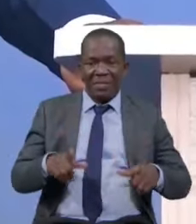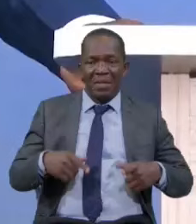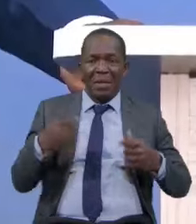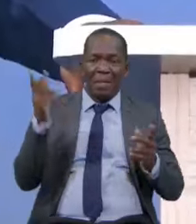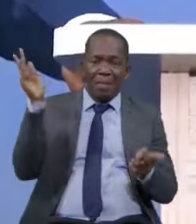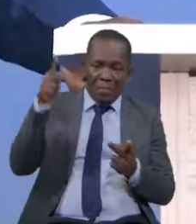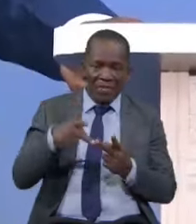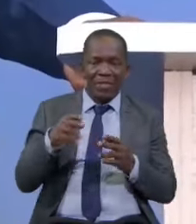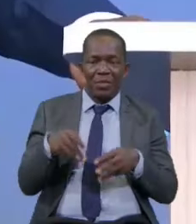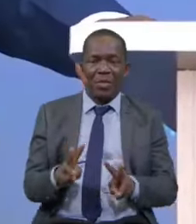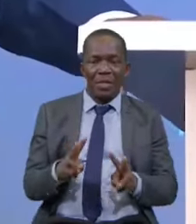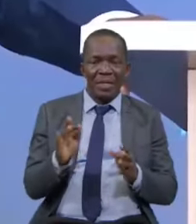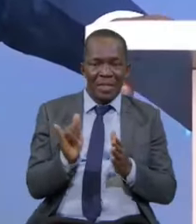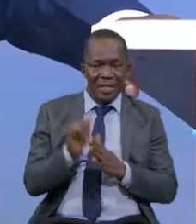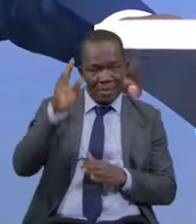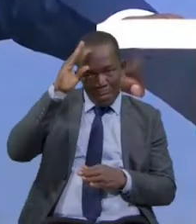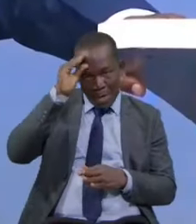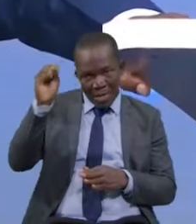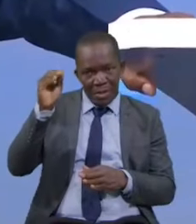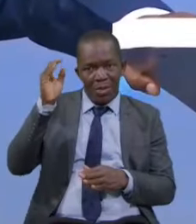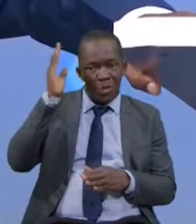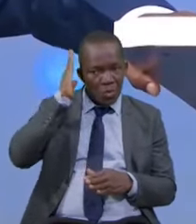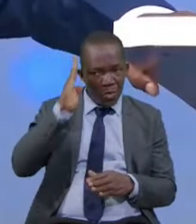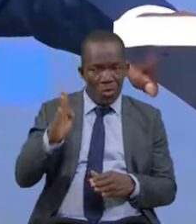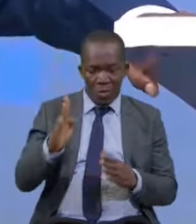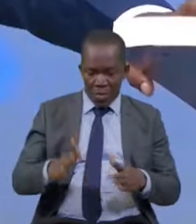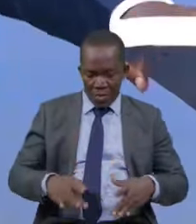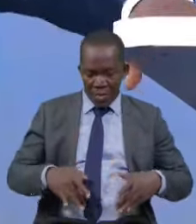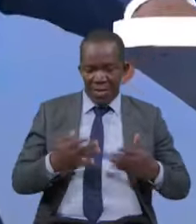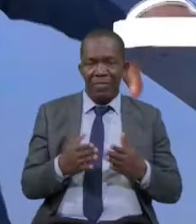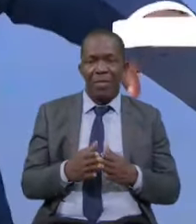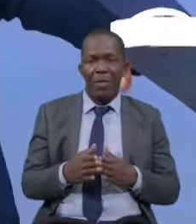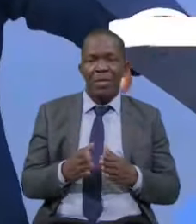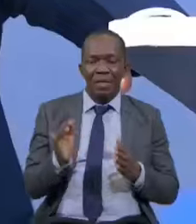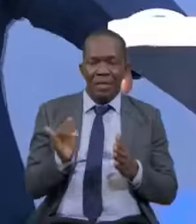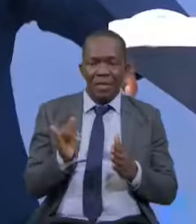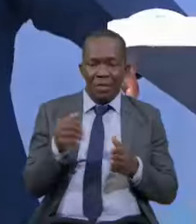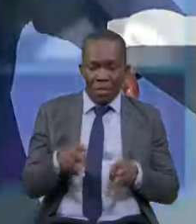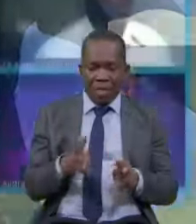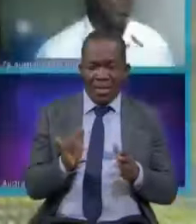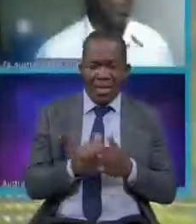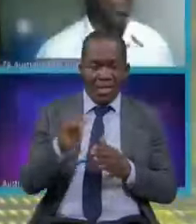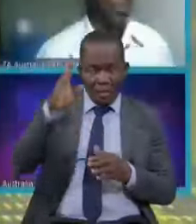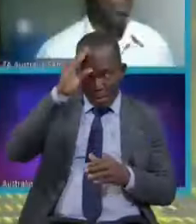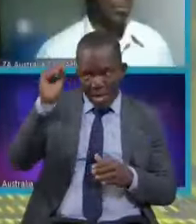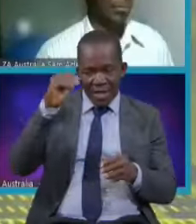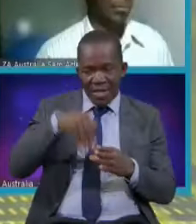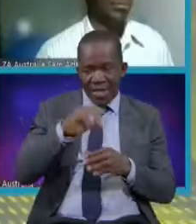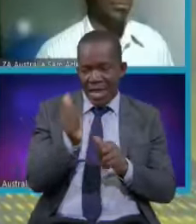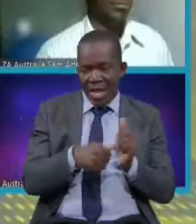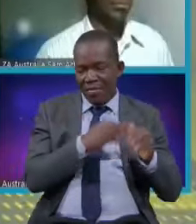people, men in every generation, the way they should have lived, they failed. But